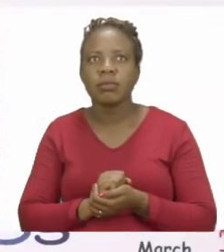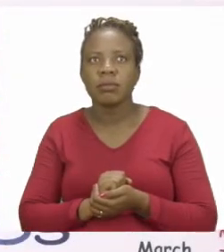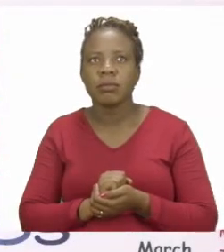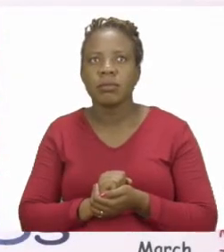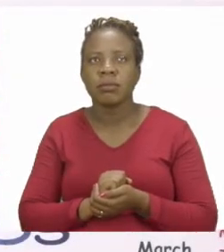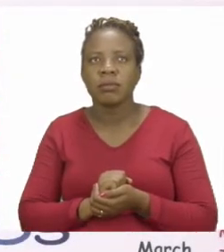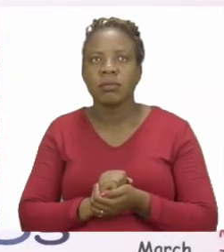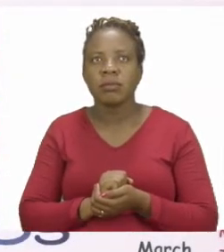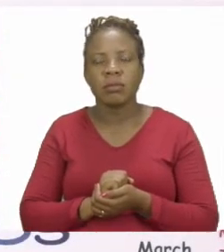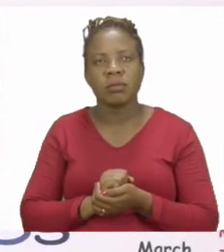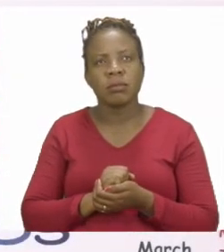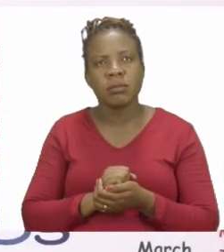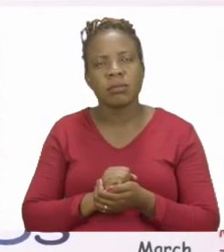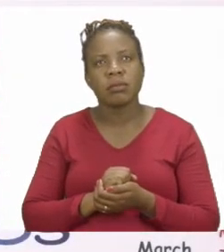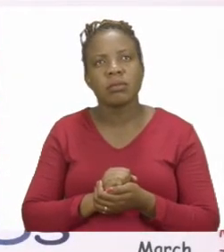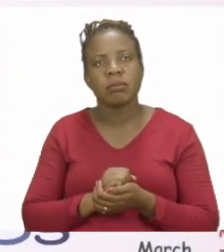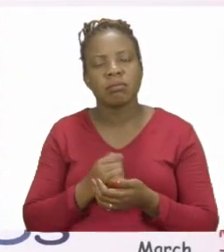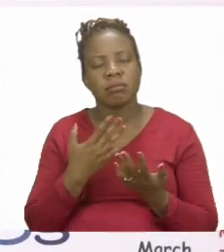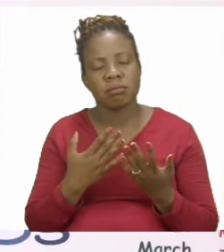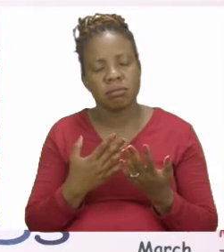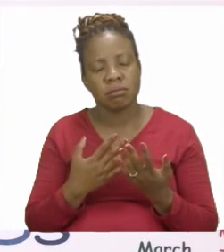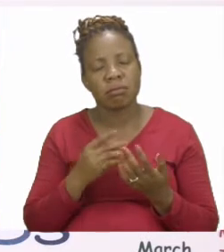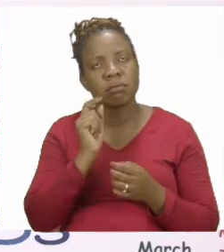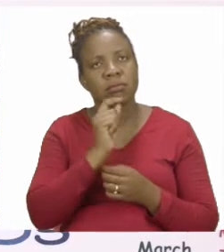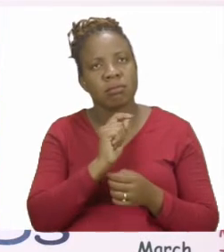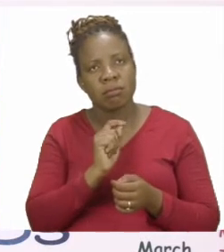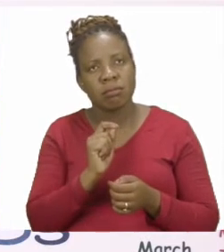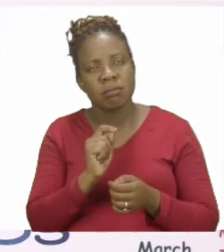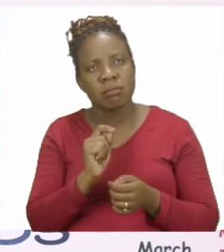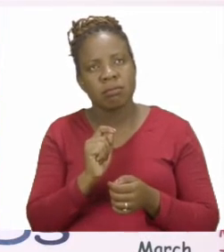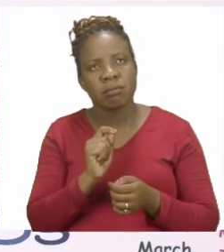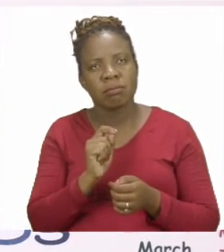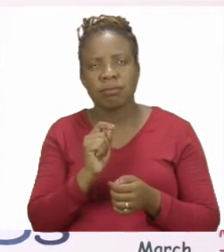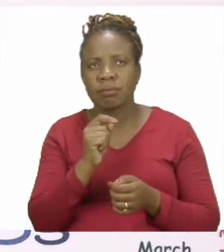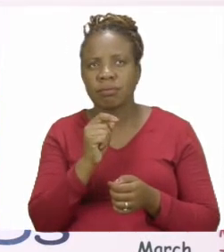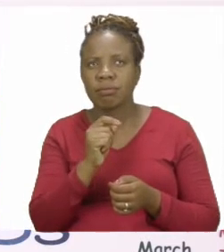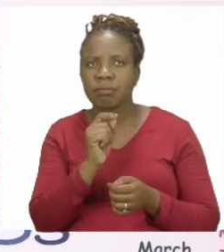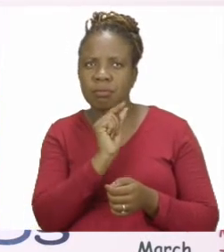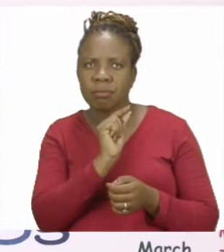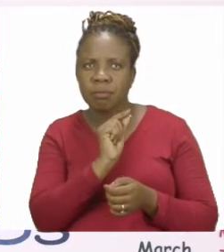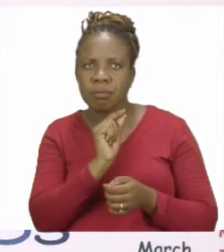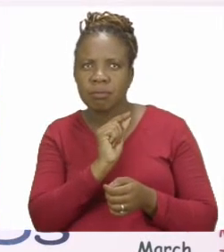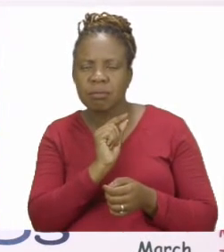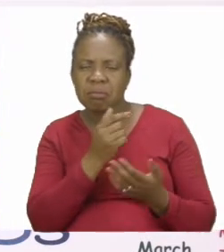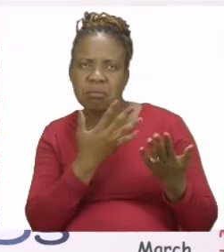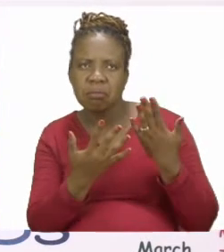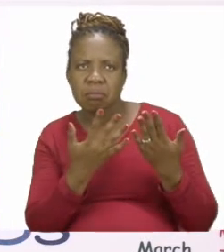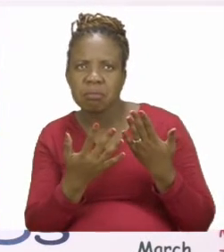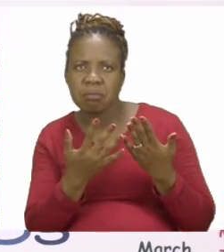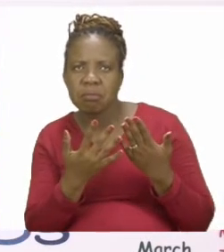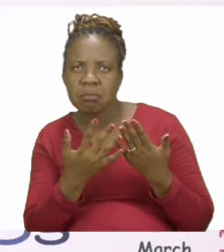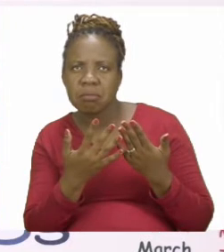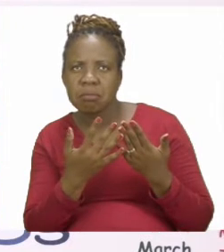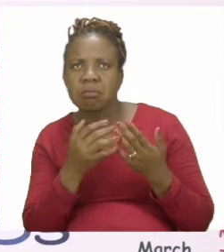words on the board that might be able, or that we might be able to use in the blank space. Now